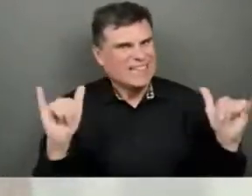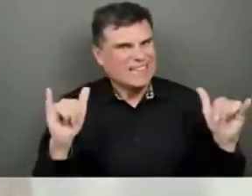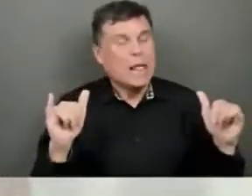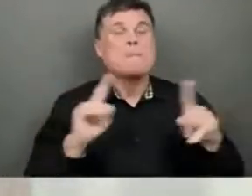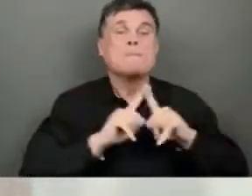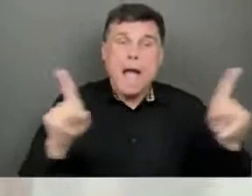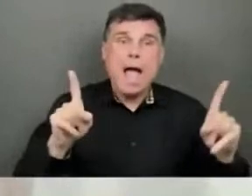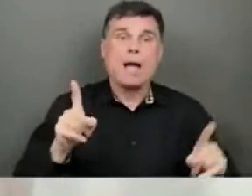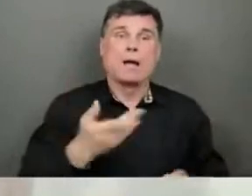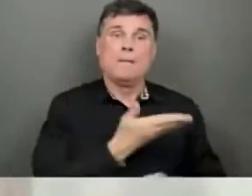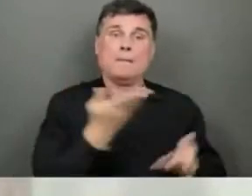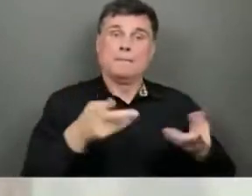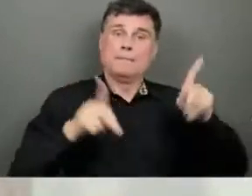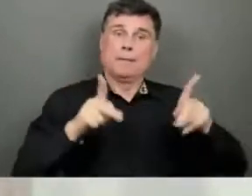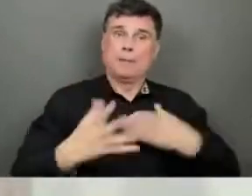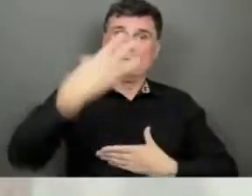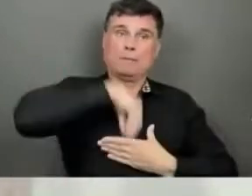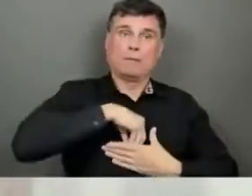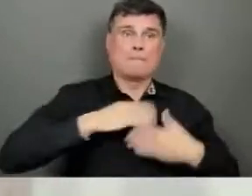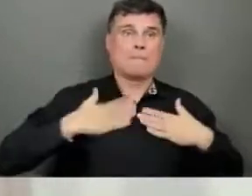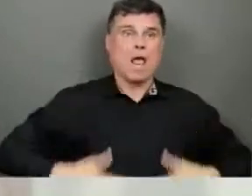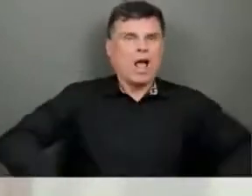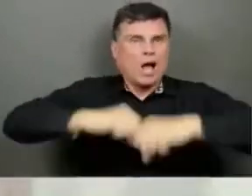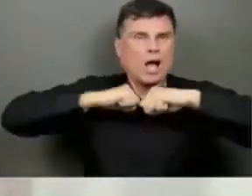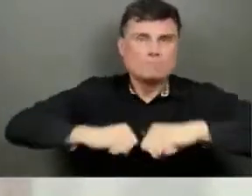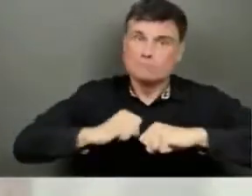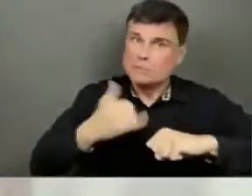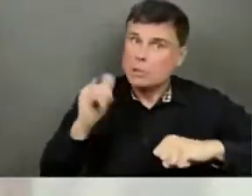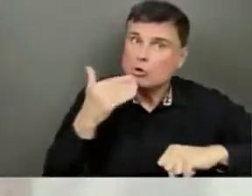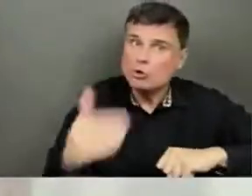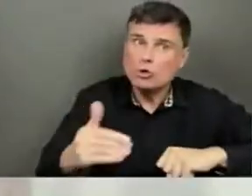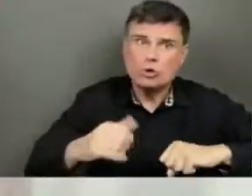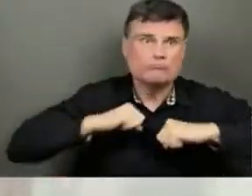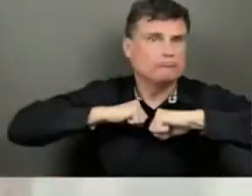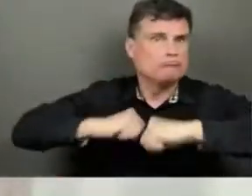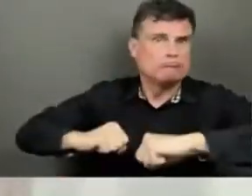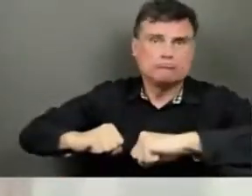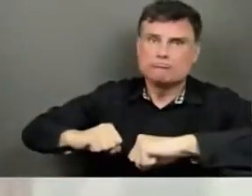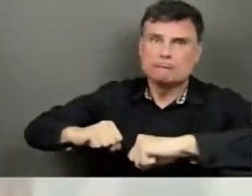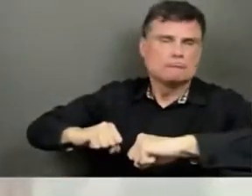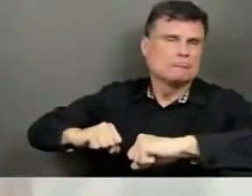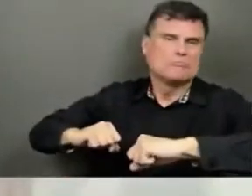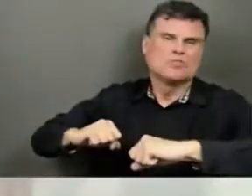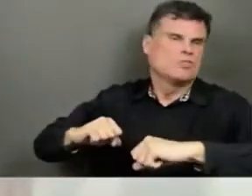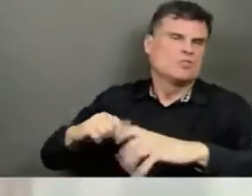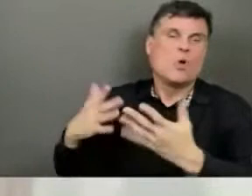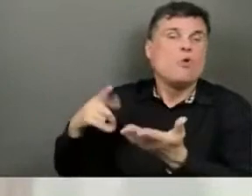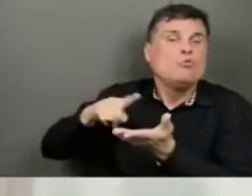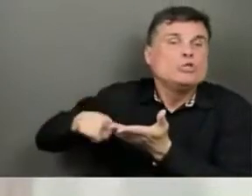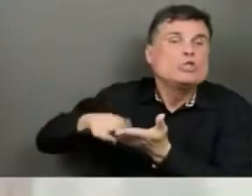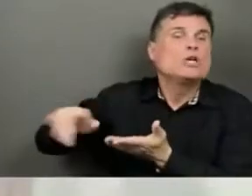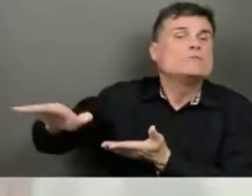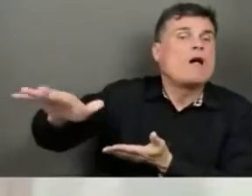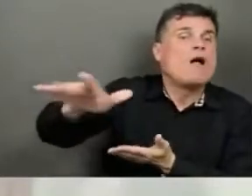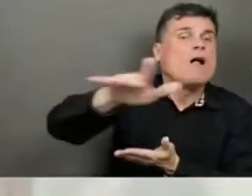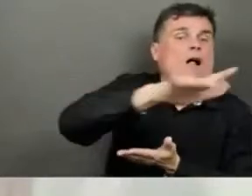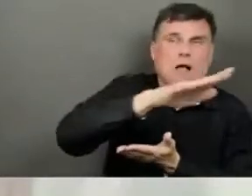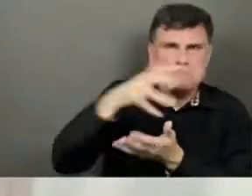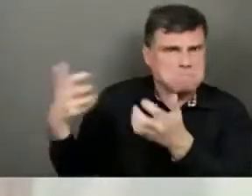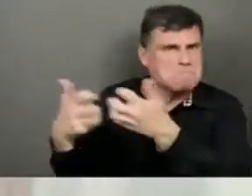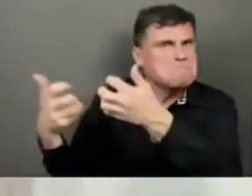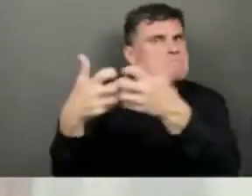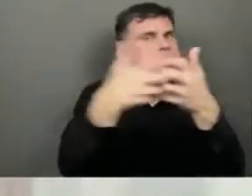now with a relatively high level of COVID circulation and still some changes happening in the virus over